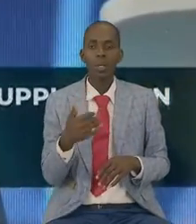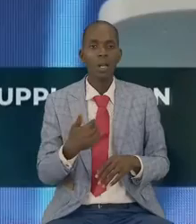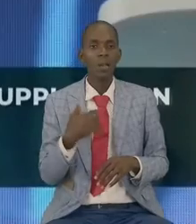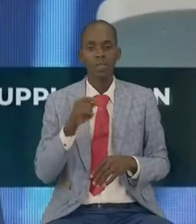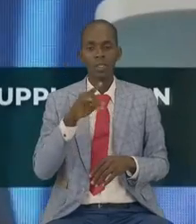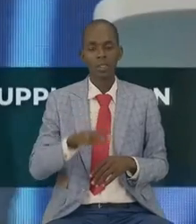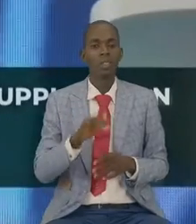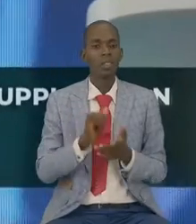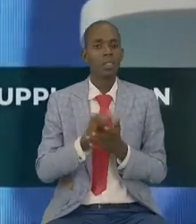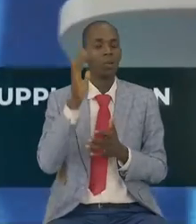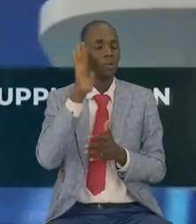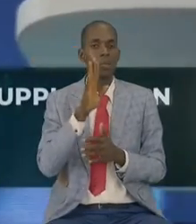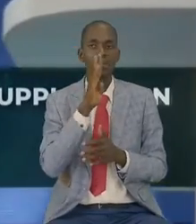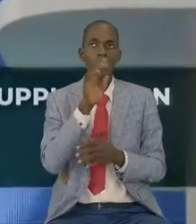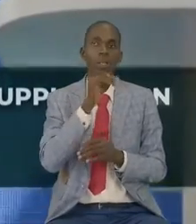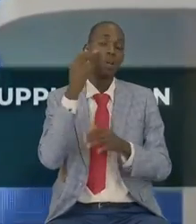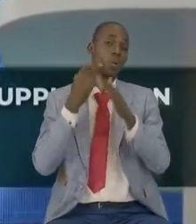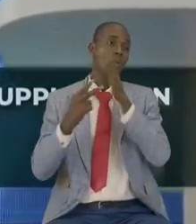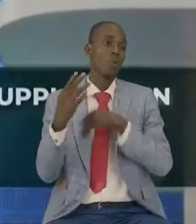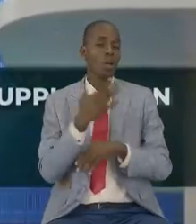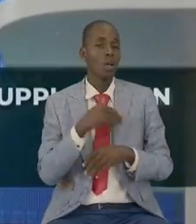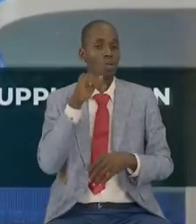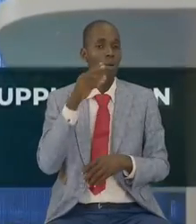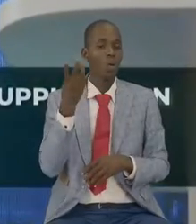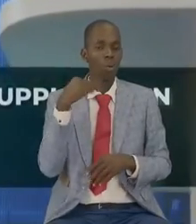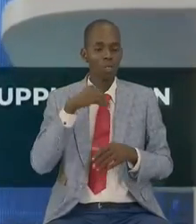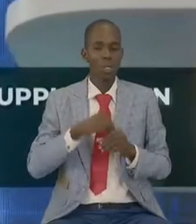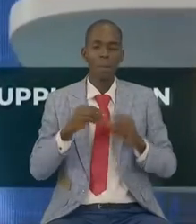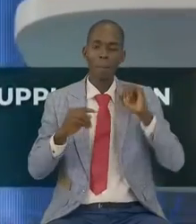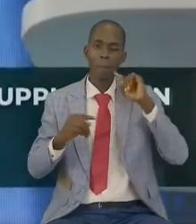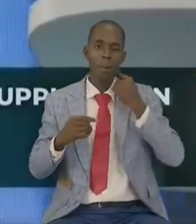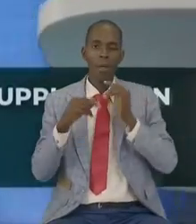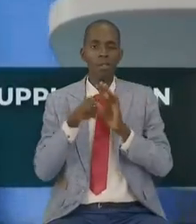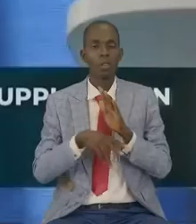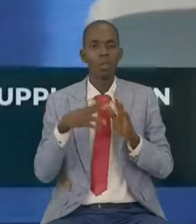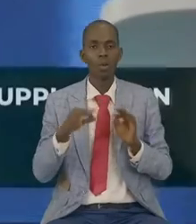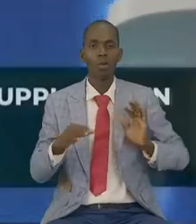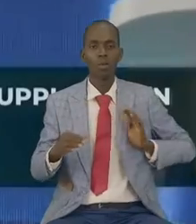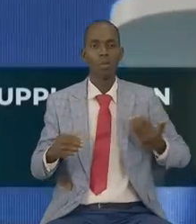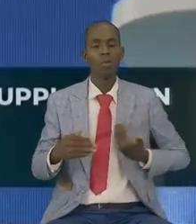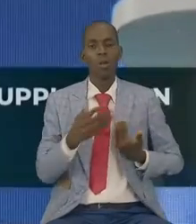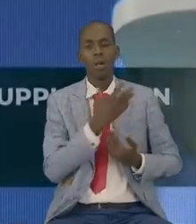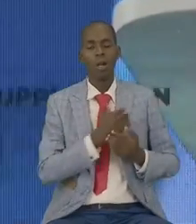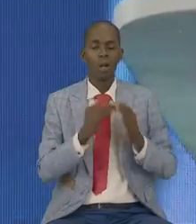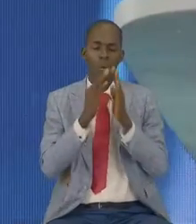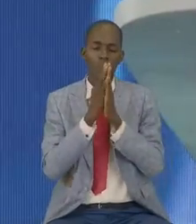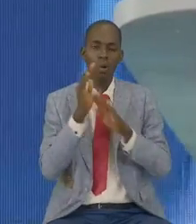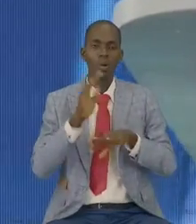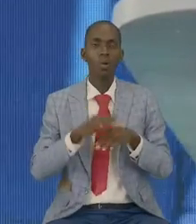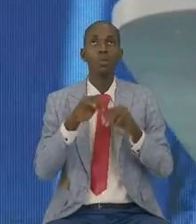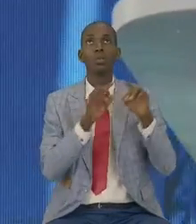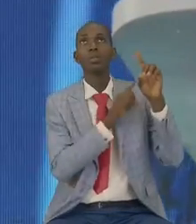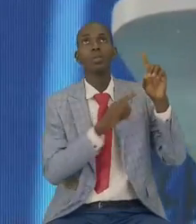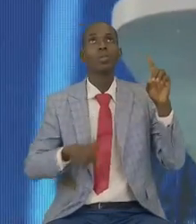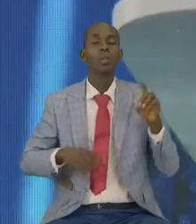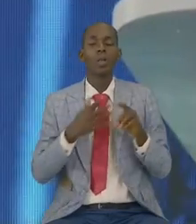be a prophet. And she was in bitterness of soul and prayed unto the Lord and